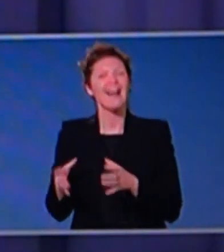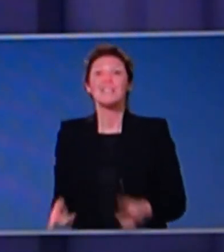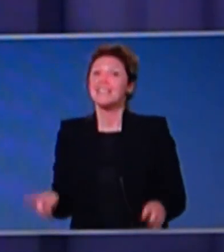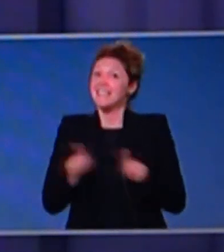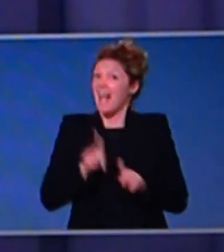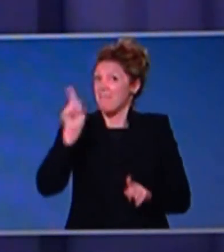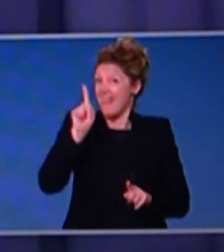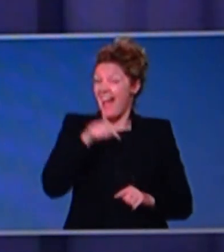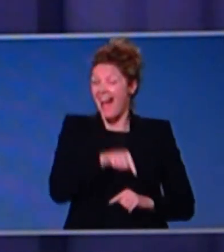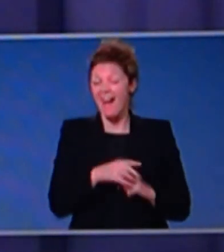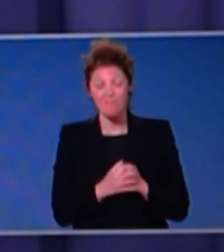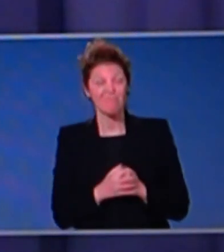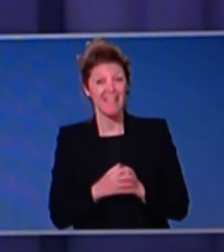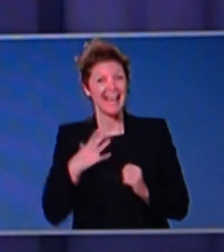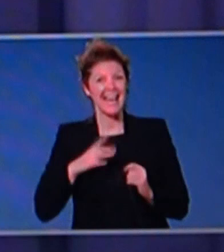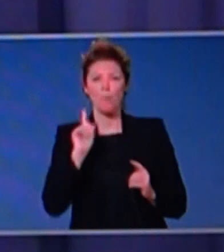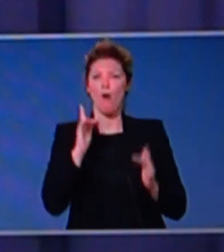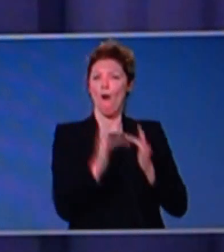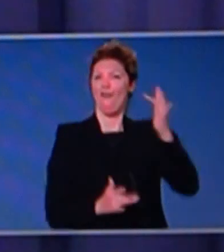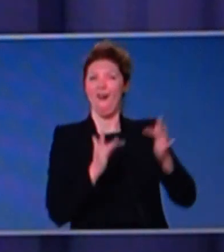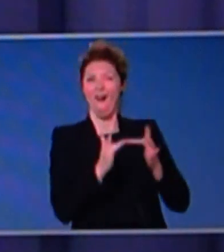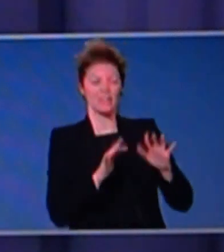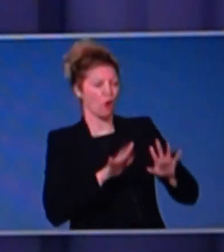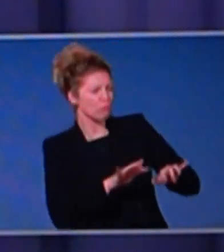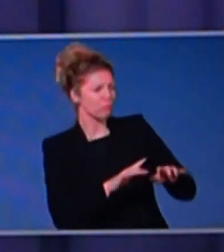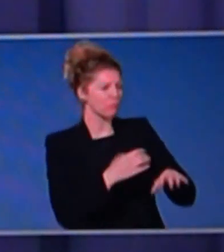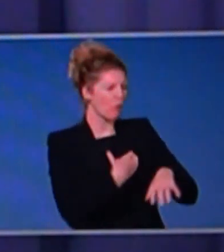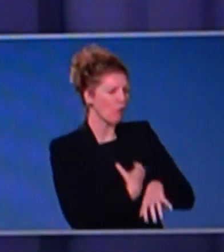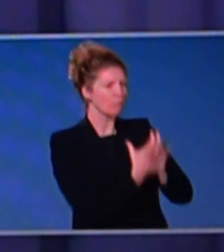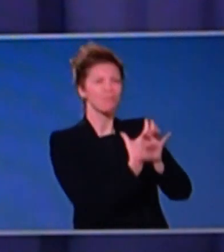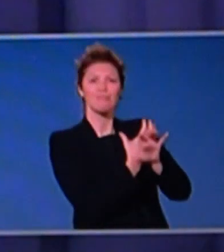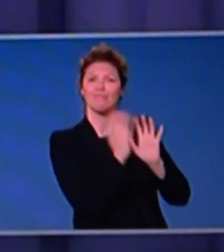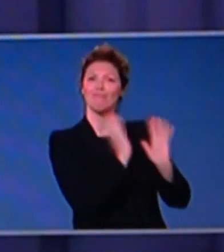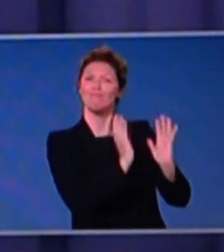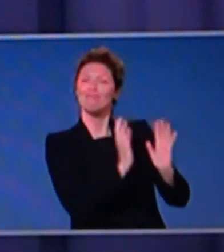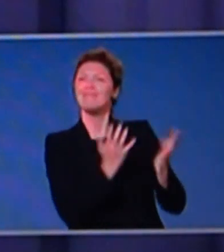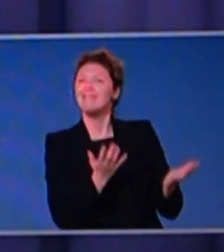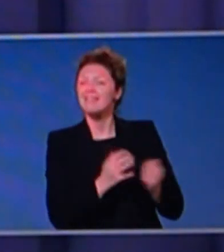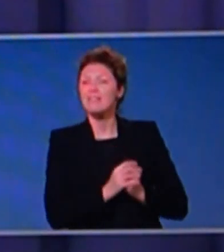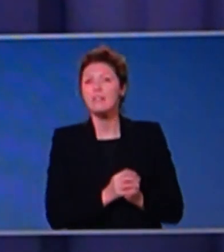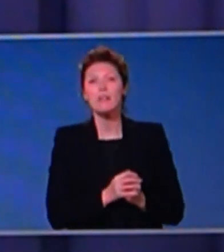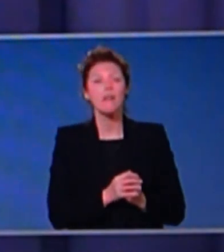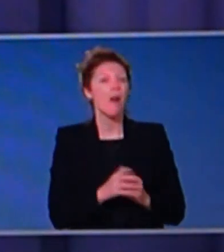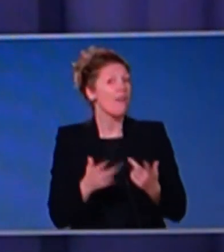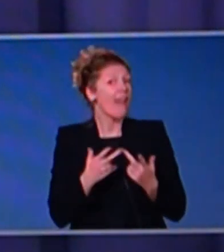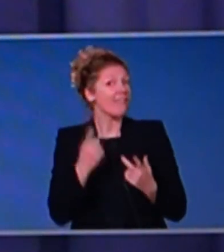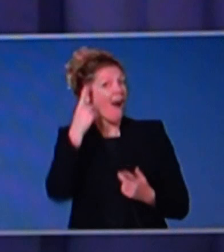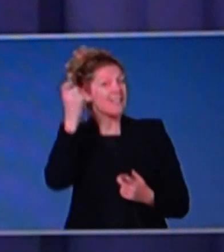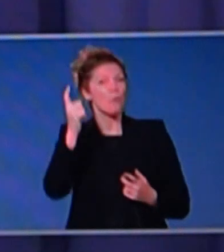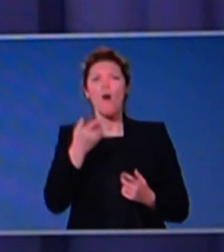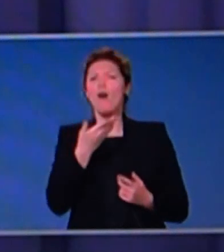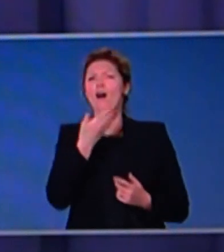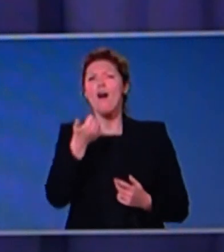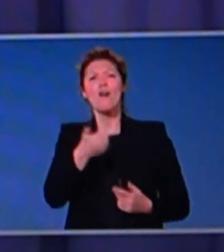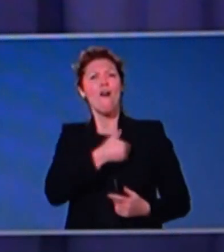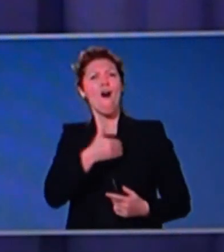our society who don't know how to do that online stuff. How can we reach out and help them? Random acts of kindness, I think, are great. And I